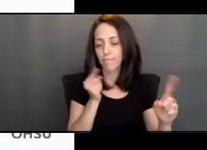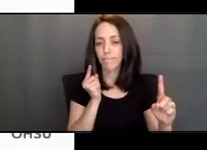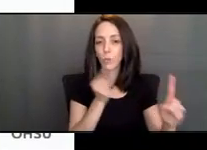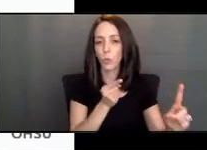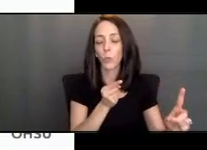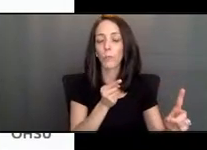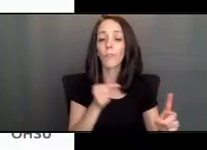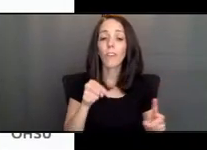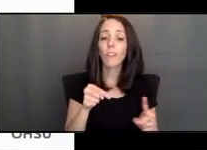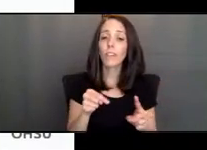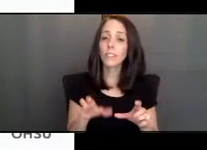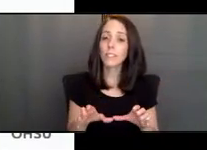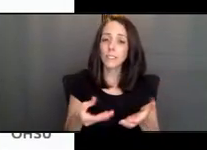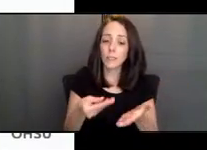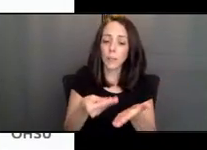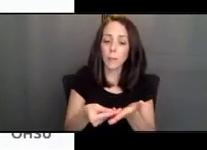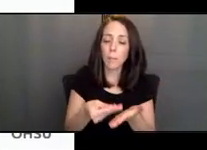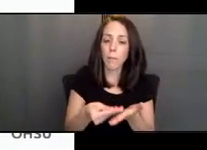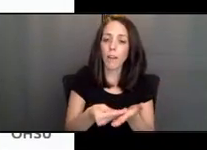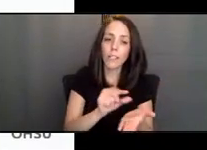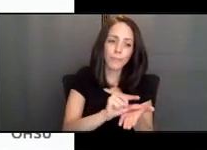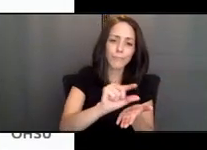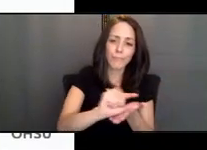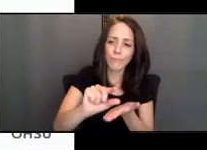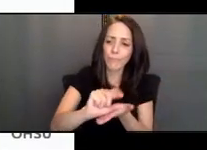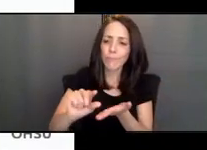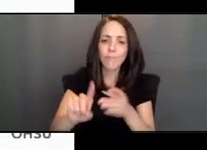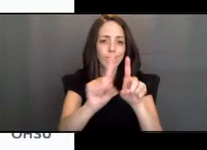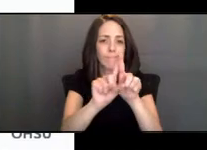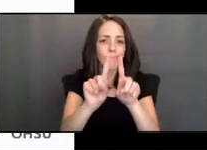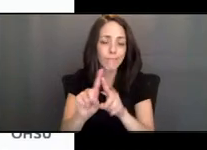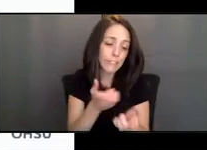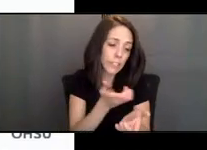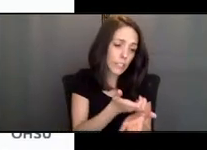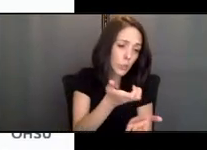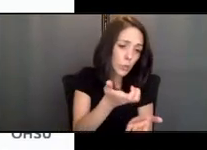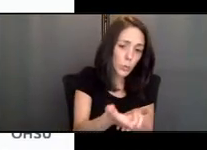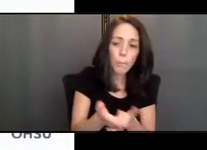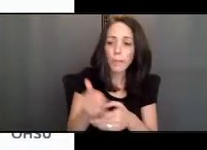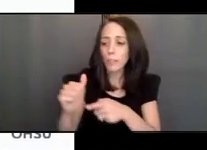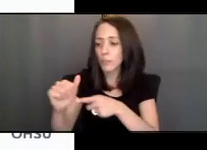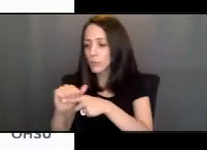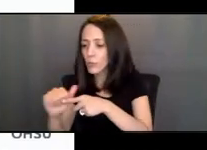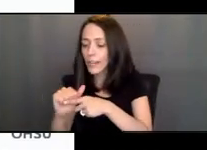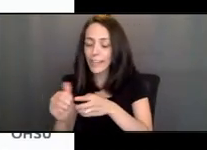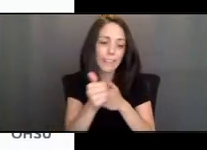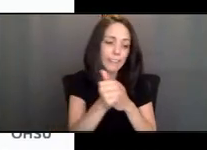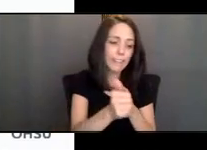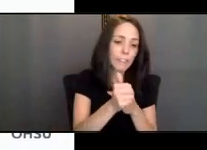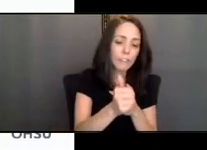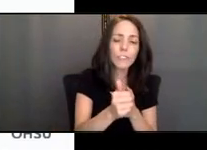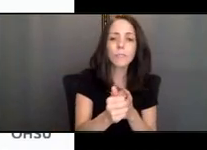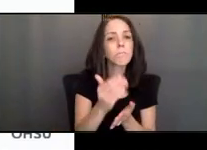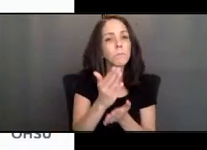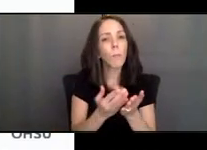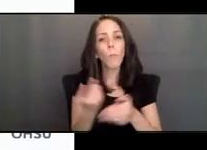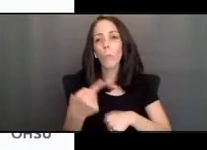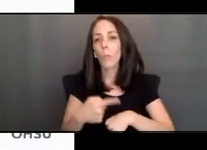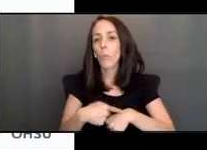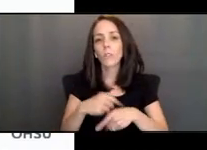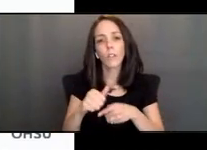capital expenditures, equipment purchases, leadership or other training, and similar one-time items in support of the